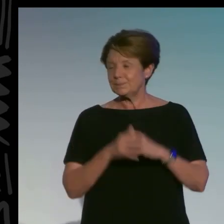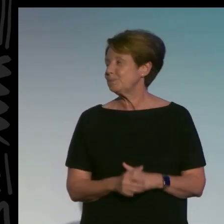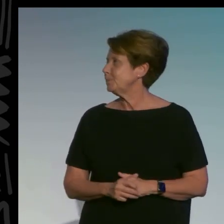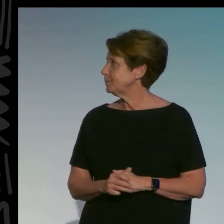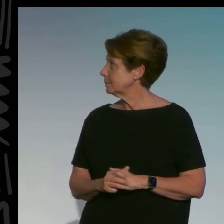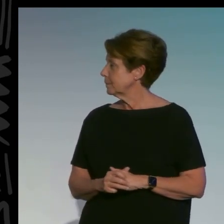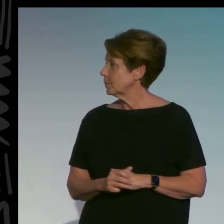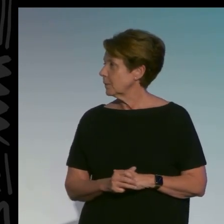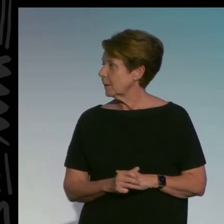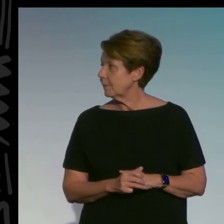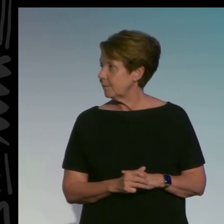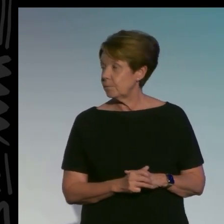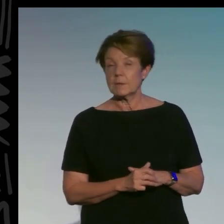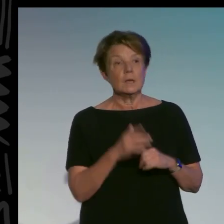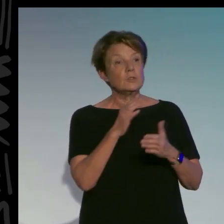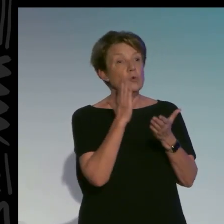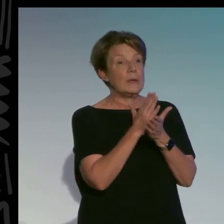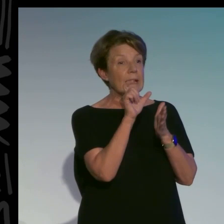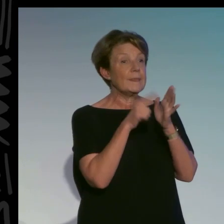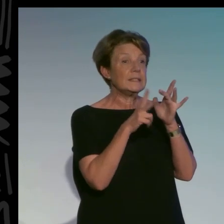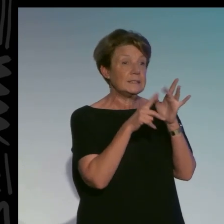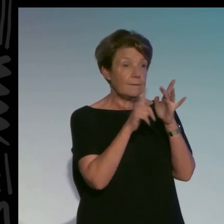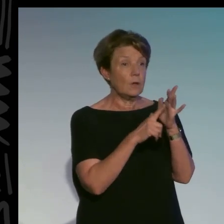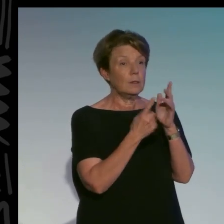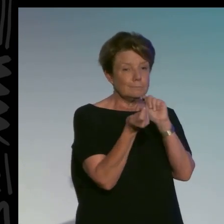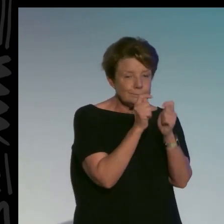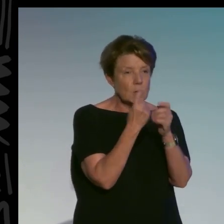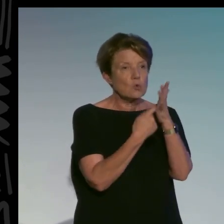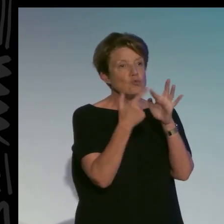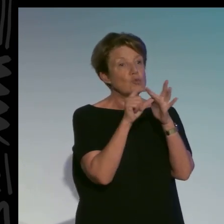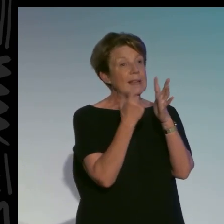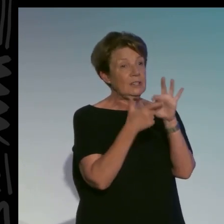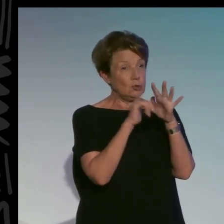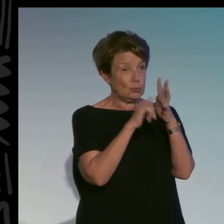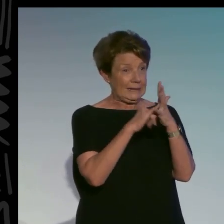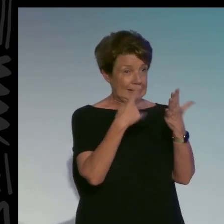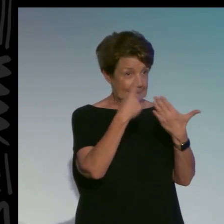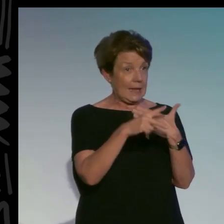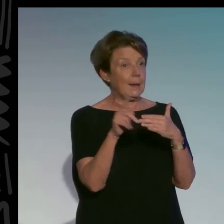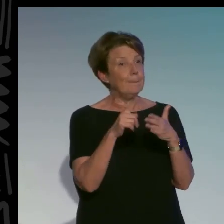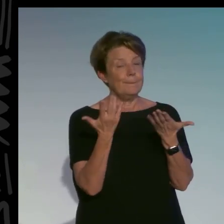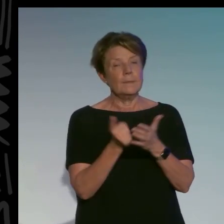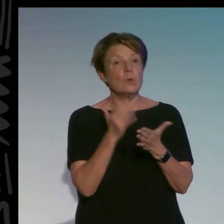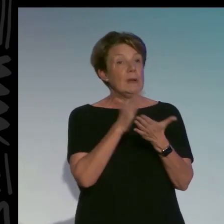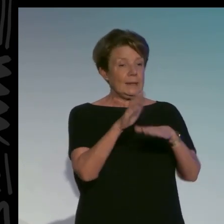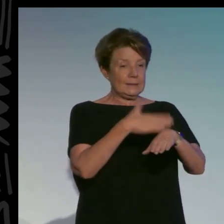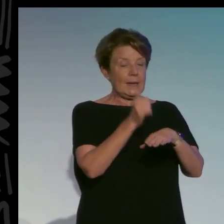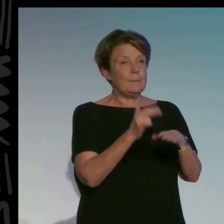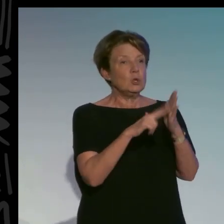as well. The Civil Redress Scheme. So you can read about that, but basically what this has done in New Zealand is it's created